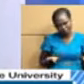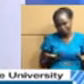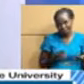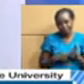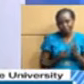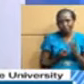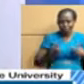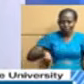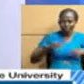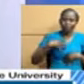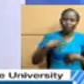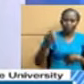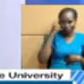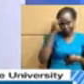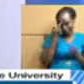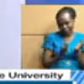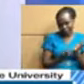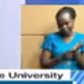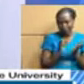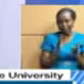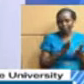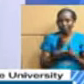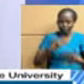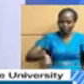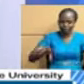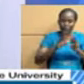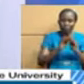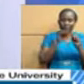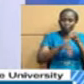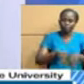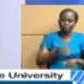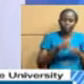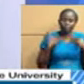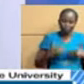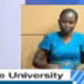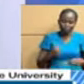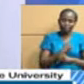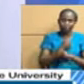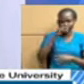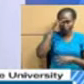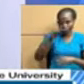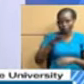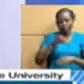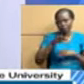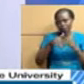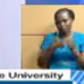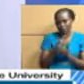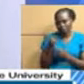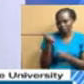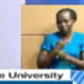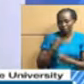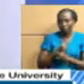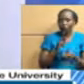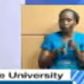rich government of Uganda if we all contribute. I also want to thank the health workers, police and security officers, and those who work in